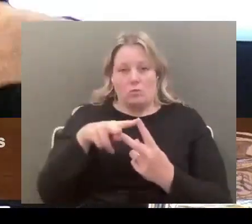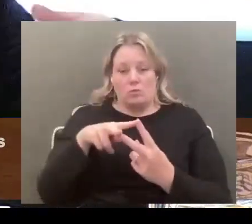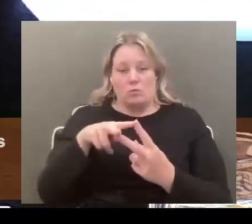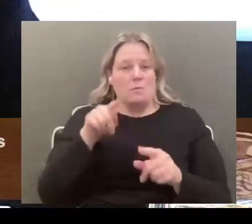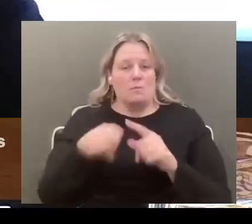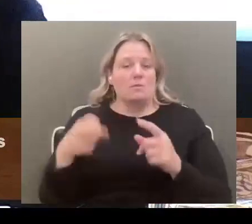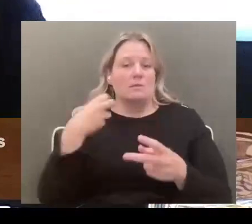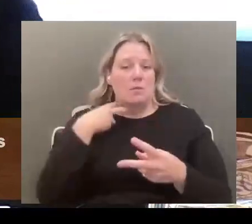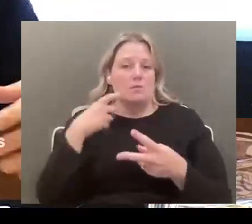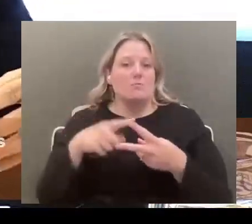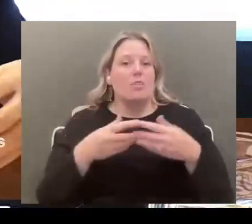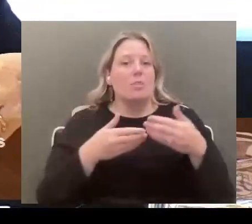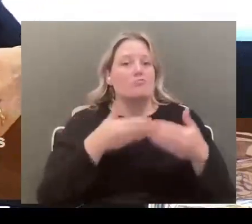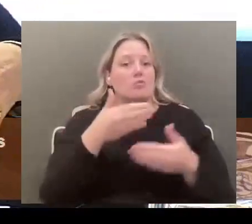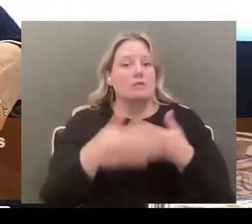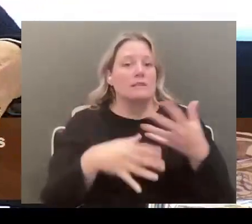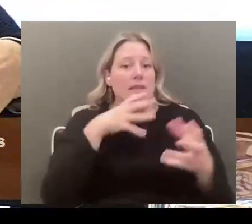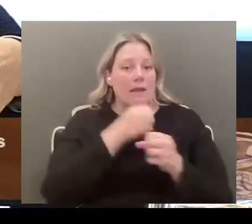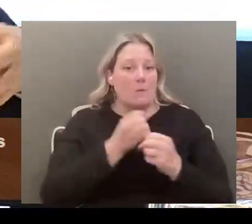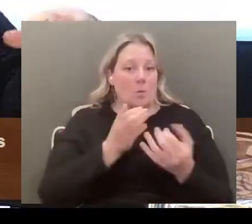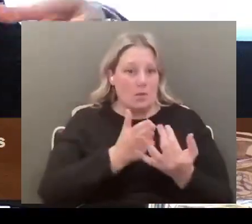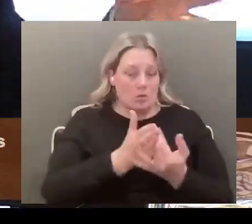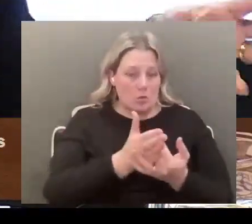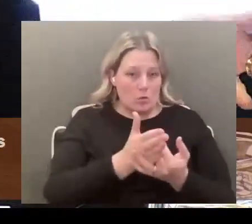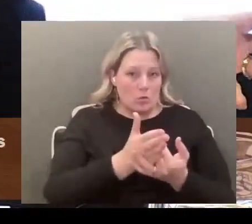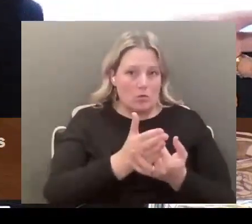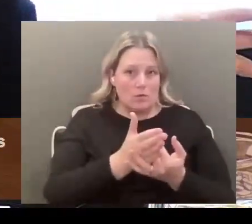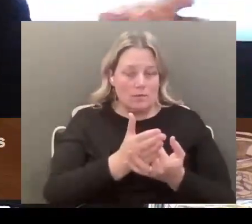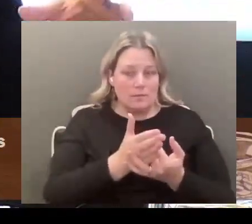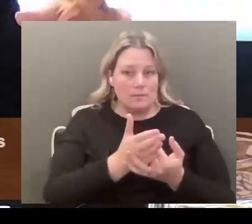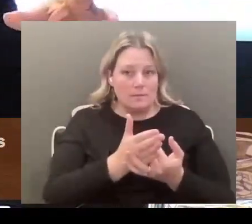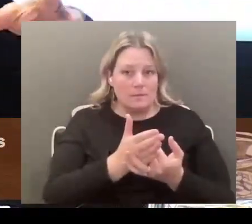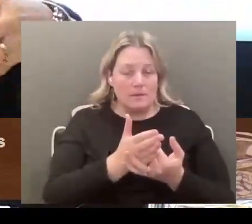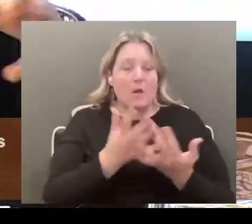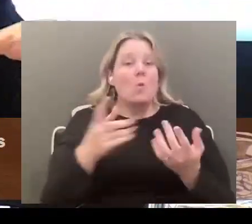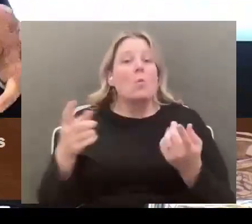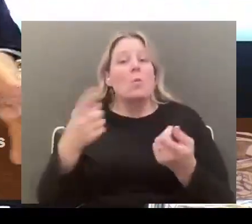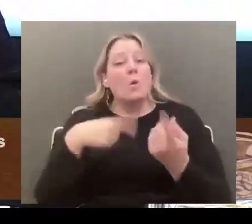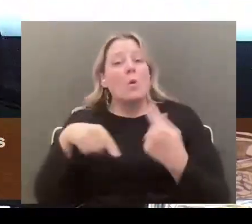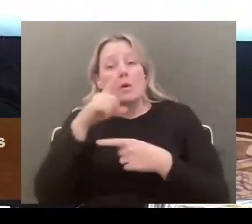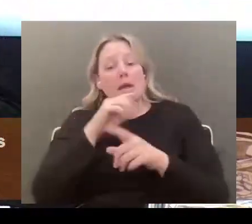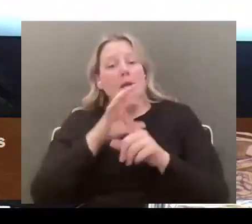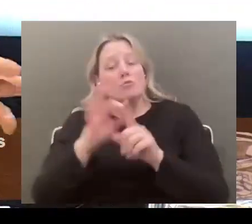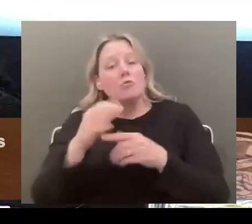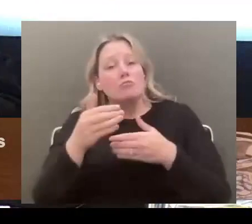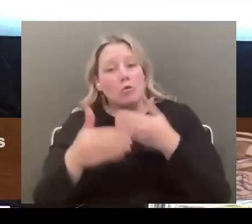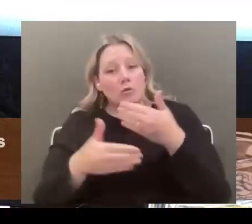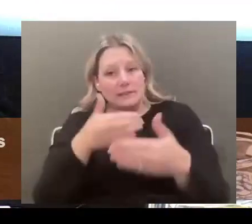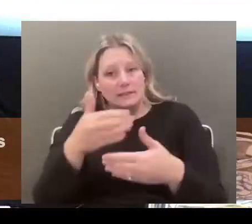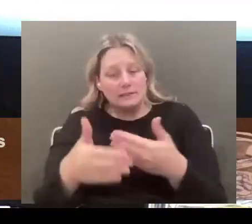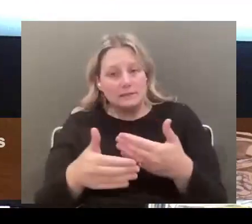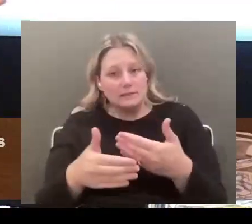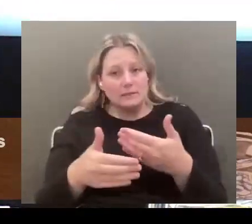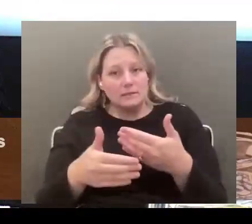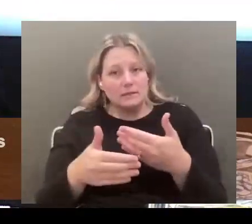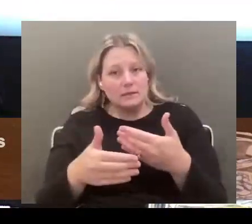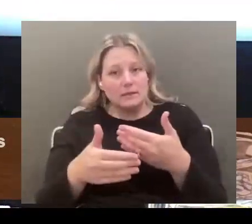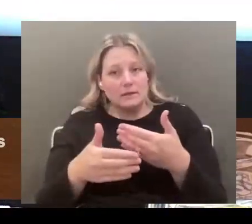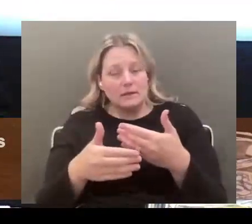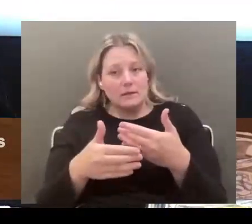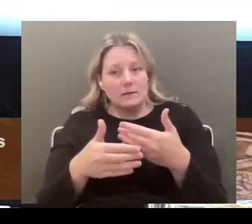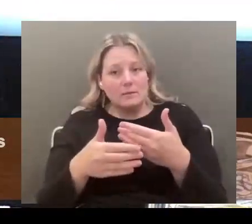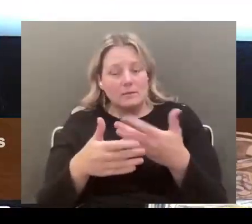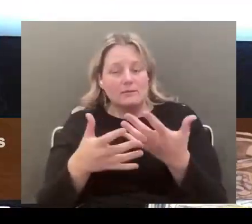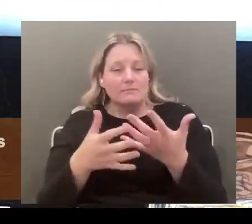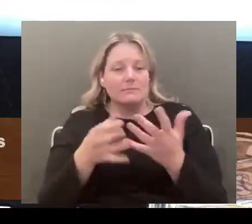process undertaken, and we can all do processes better, but it doesn't necessarily mean that it